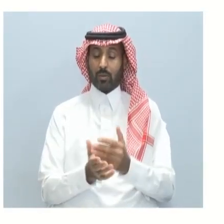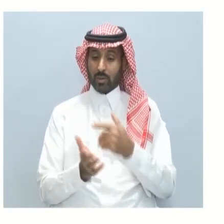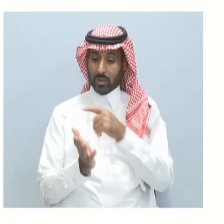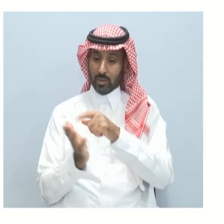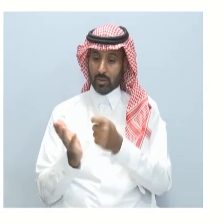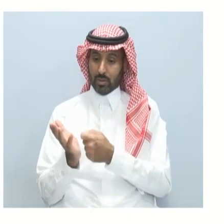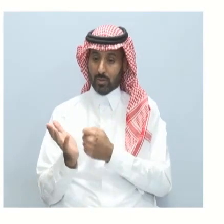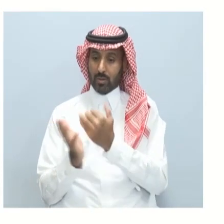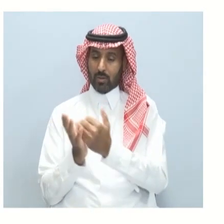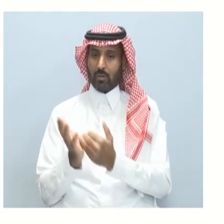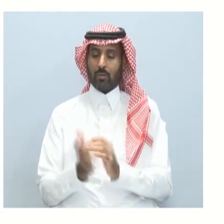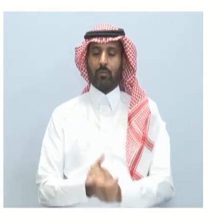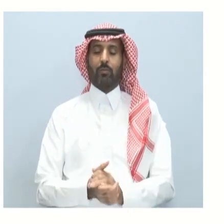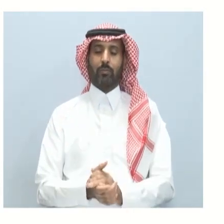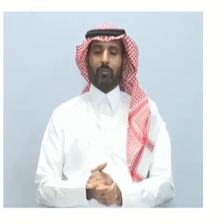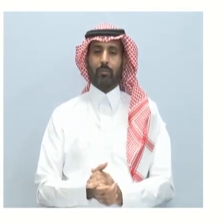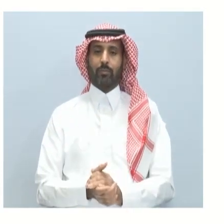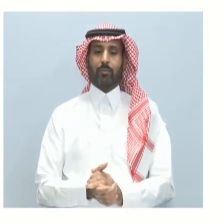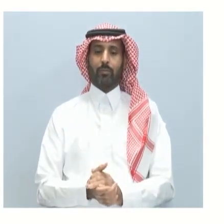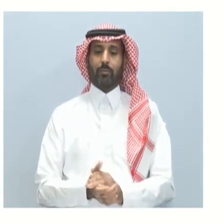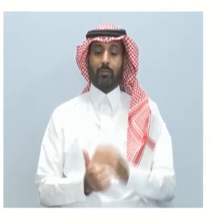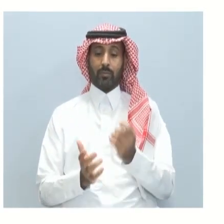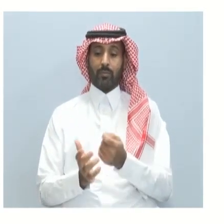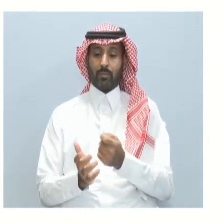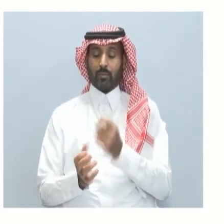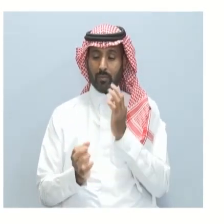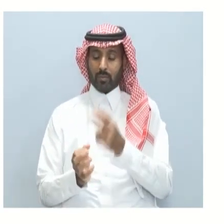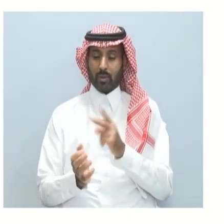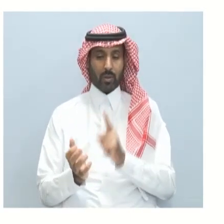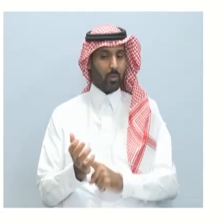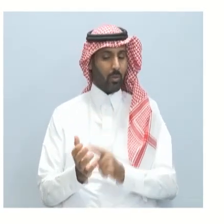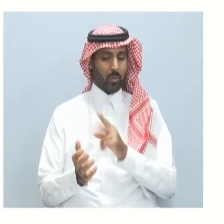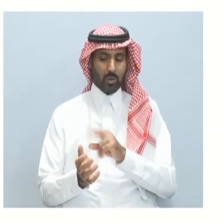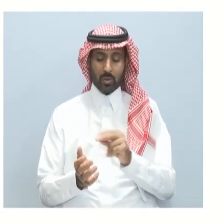carefully, we have here, write it by carefully deciding